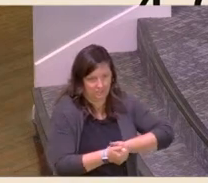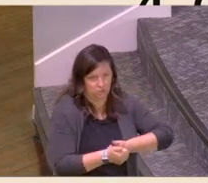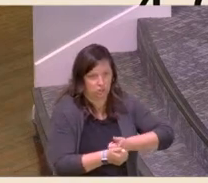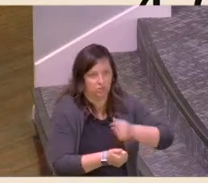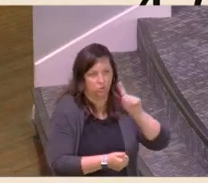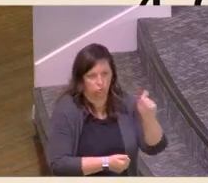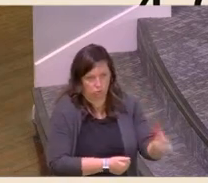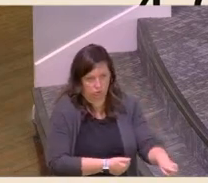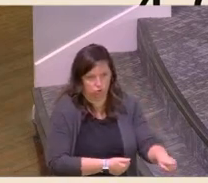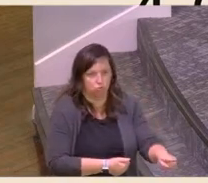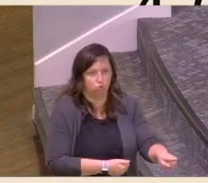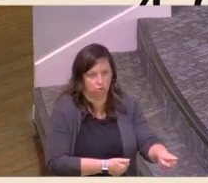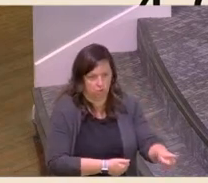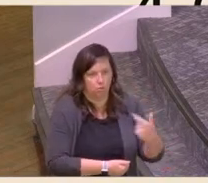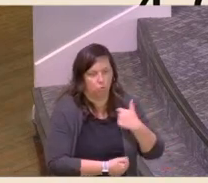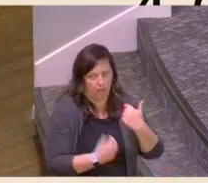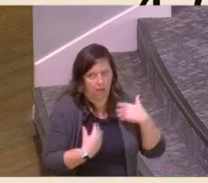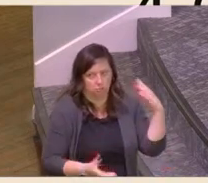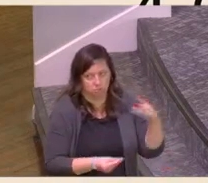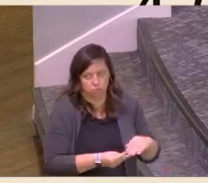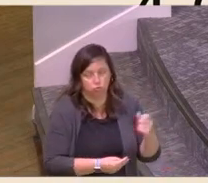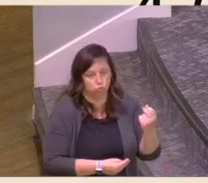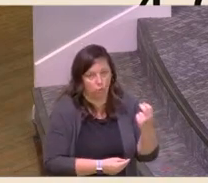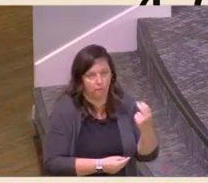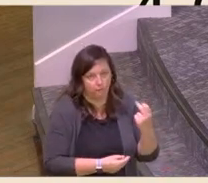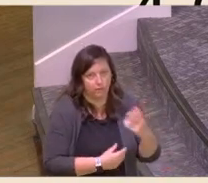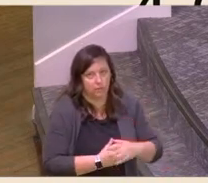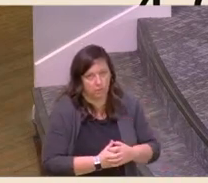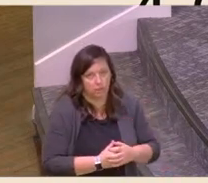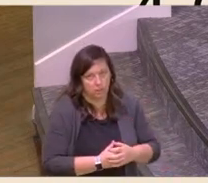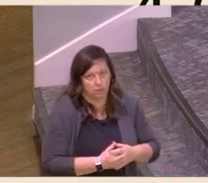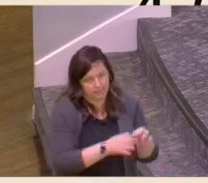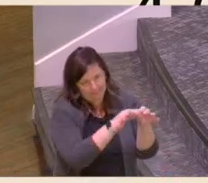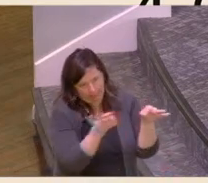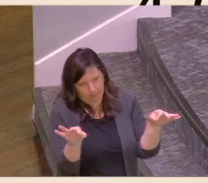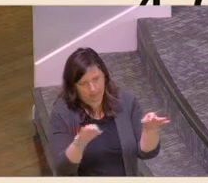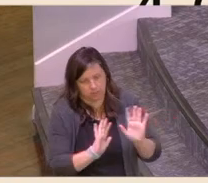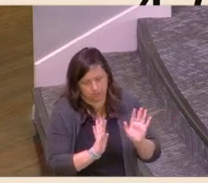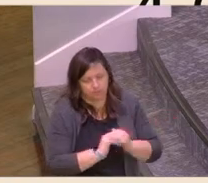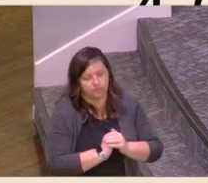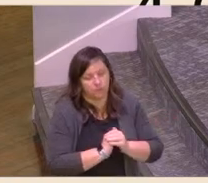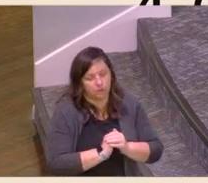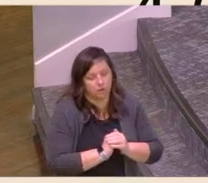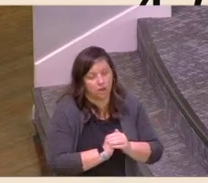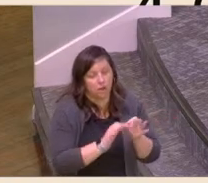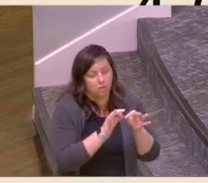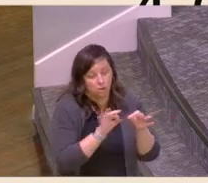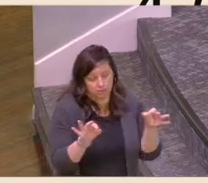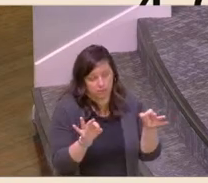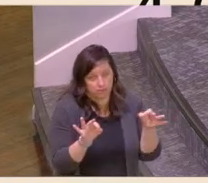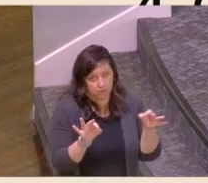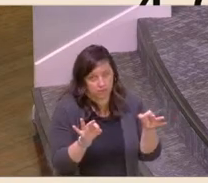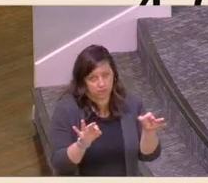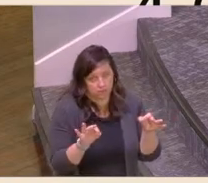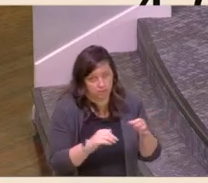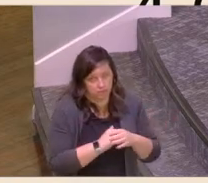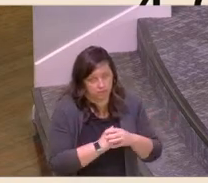the items. There were 12 total statements. Those statements were taken